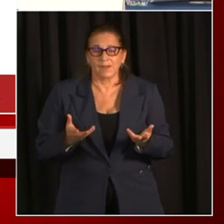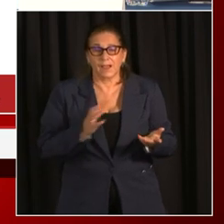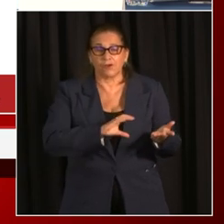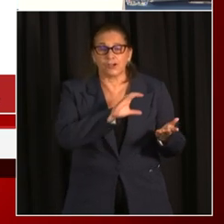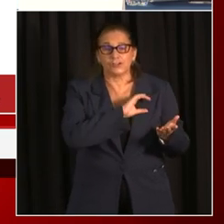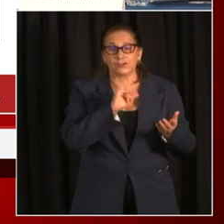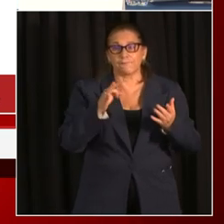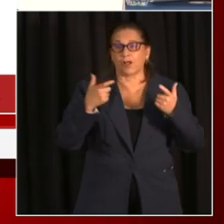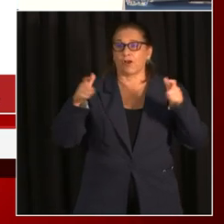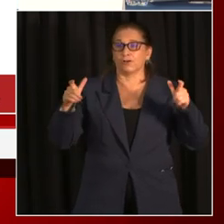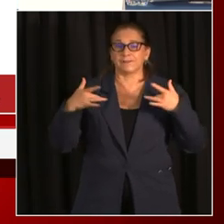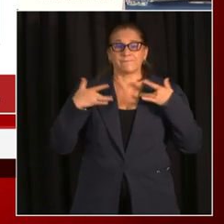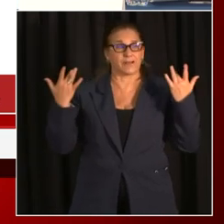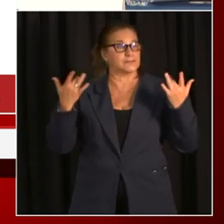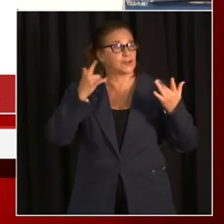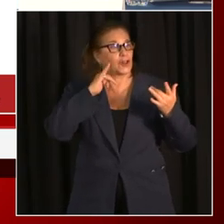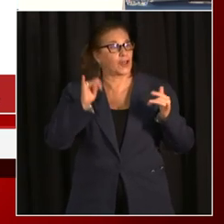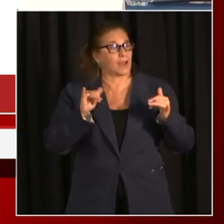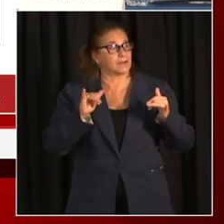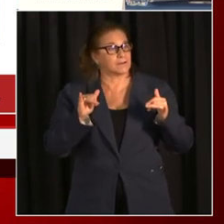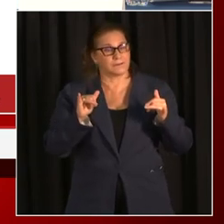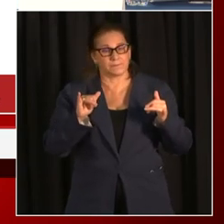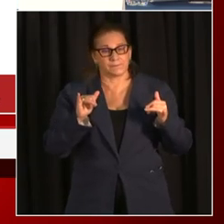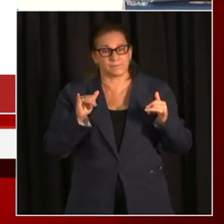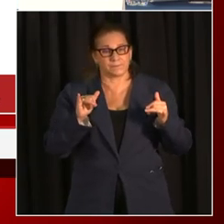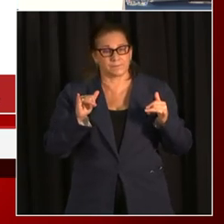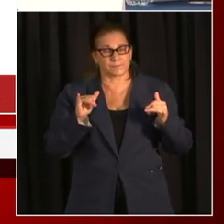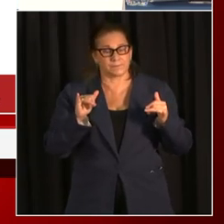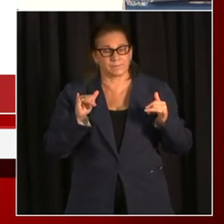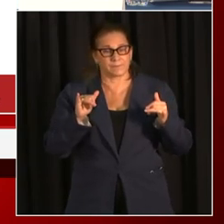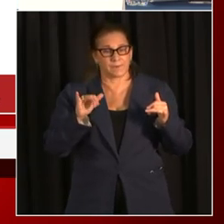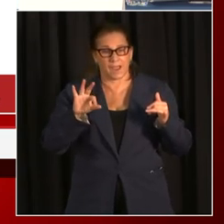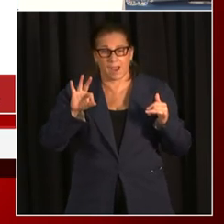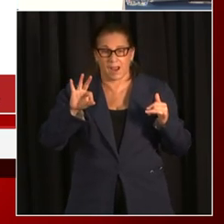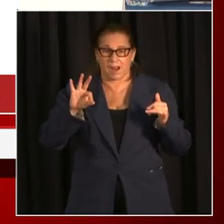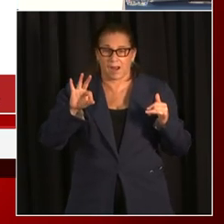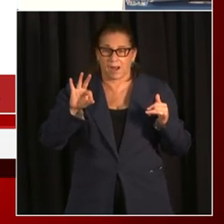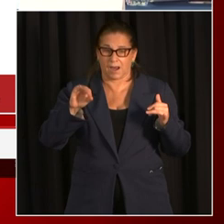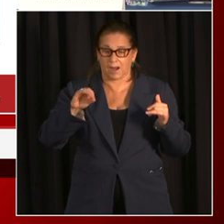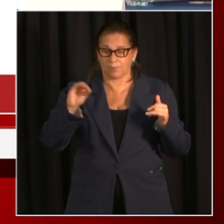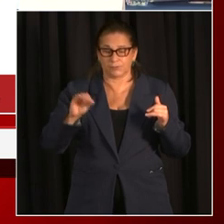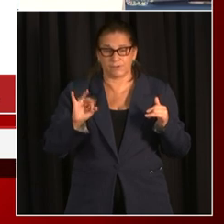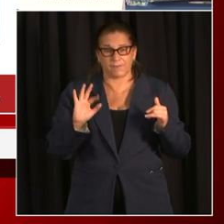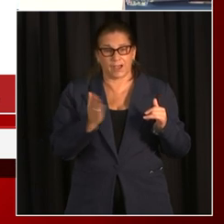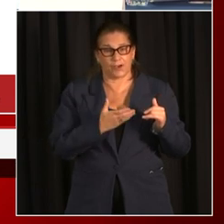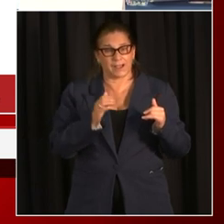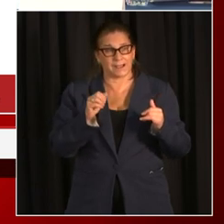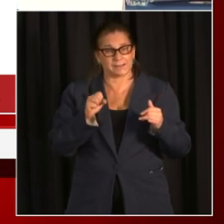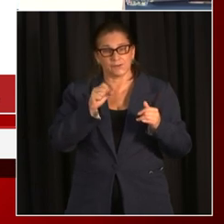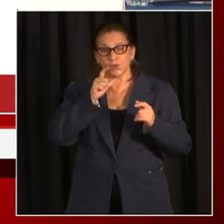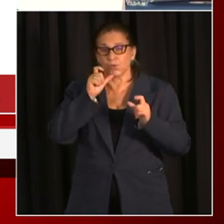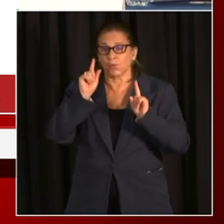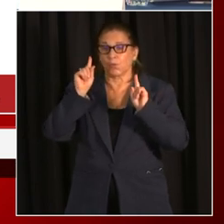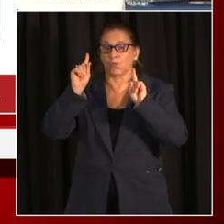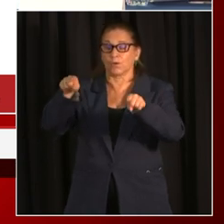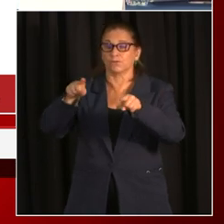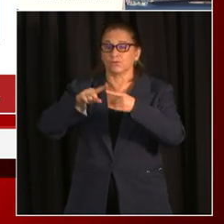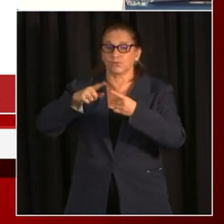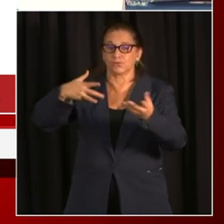already mentioned to you that 90% of our cases who attended a social